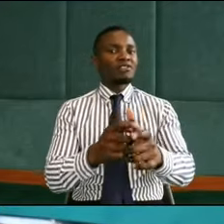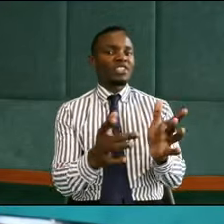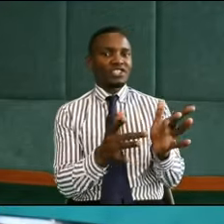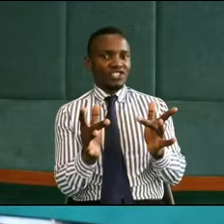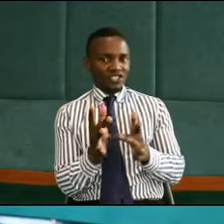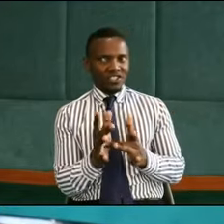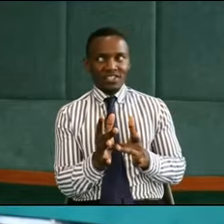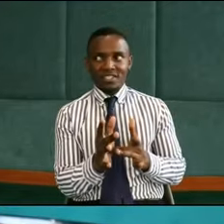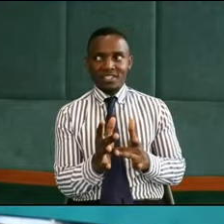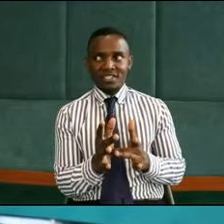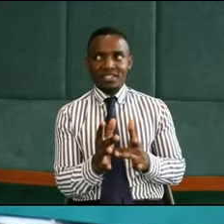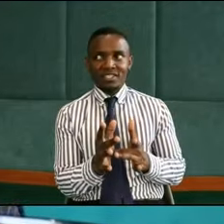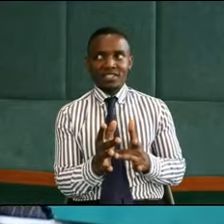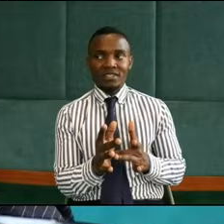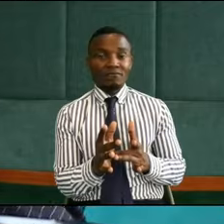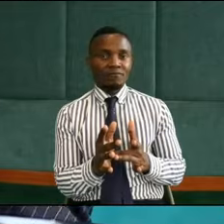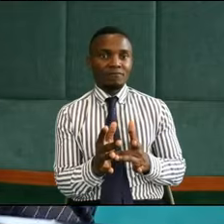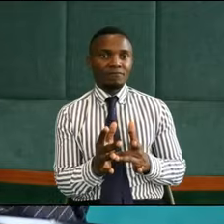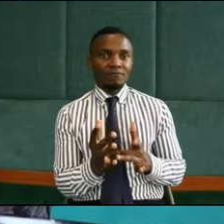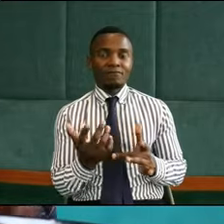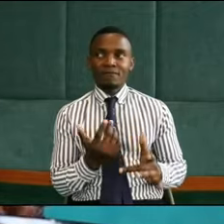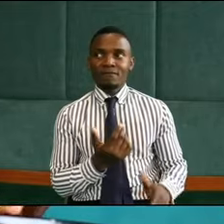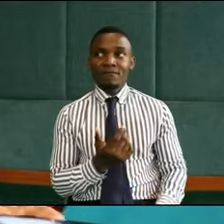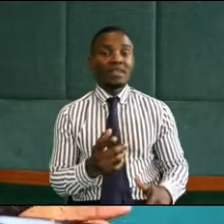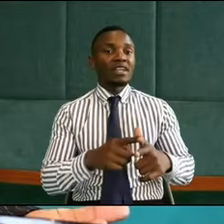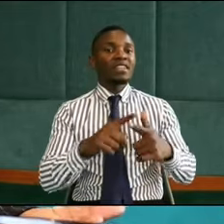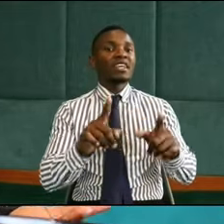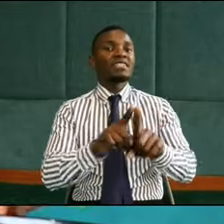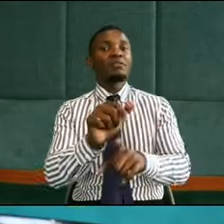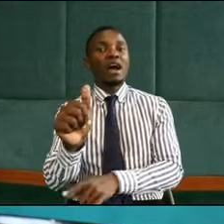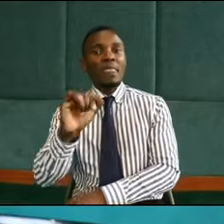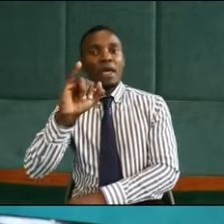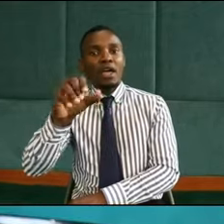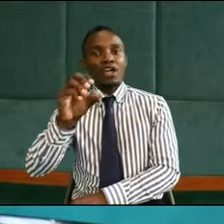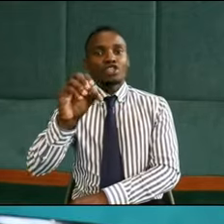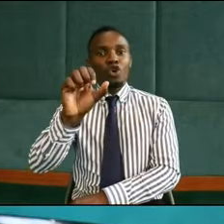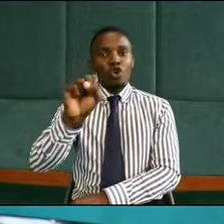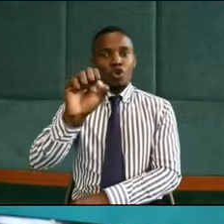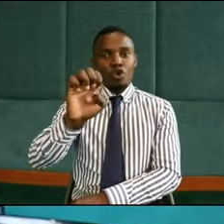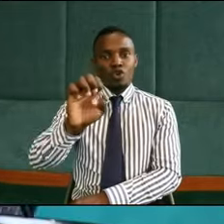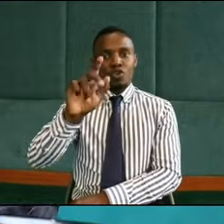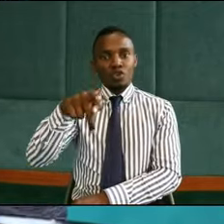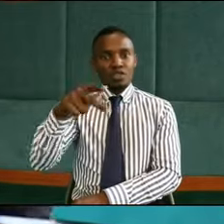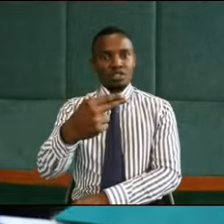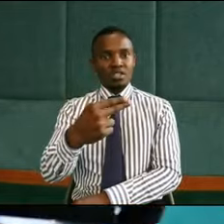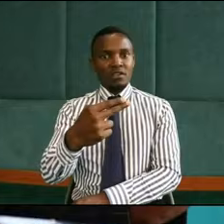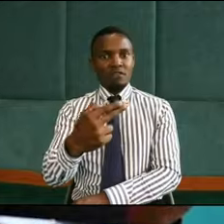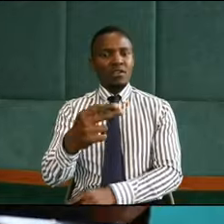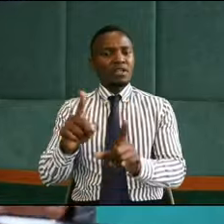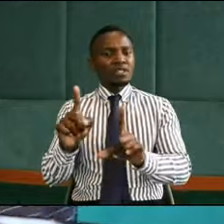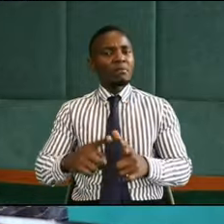cold and unconscious form. Joseph of Arimathea offered his gift to Jesus in